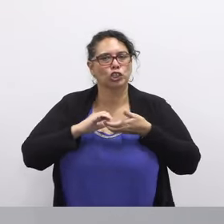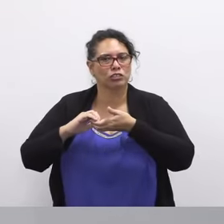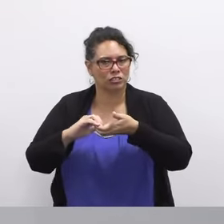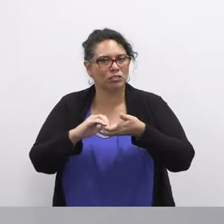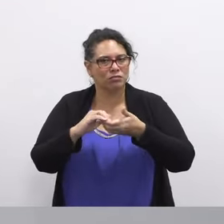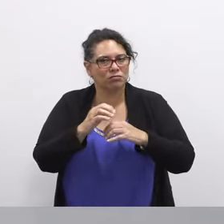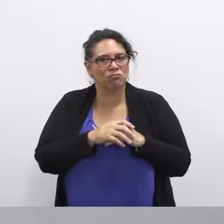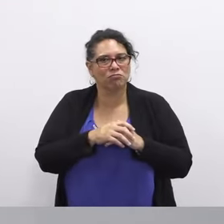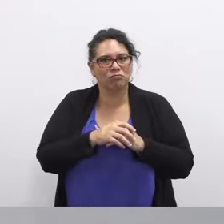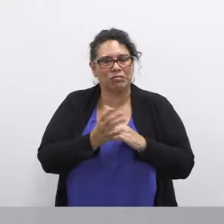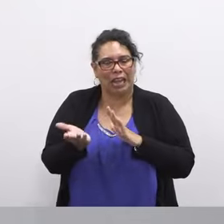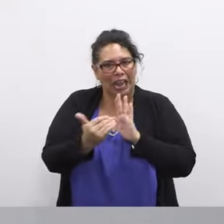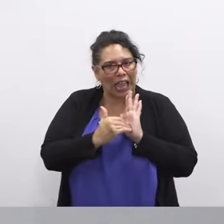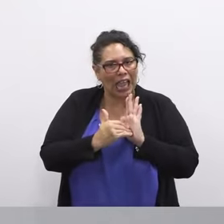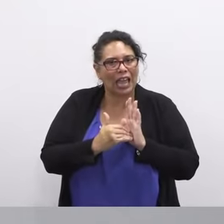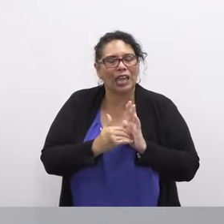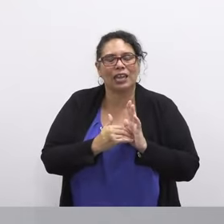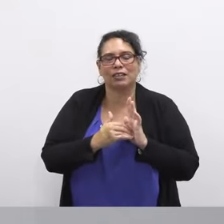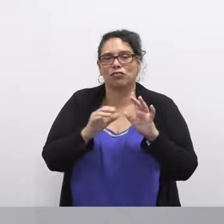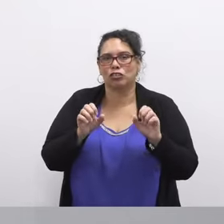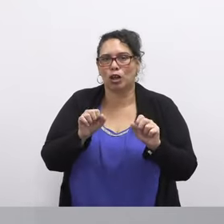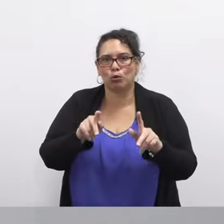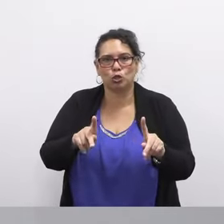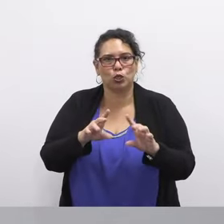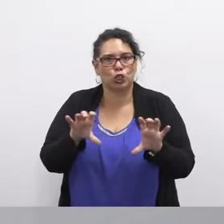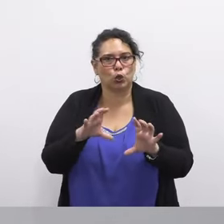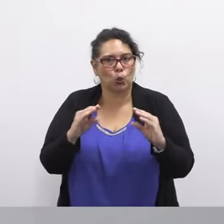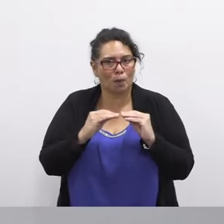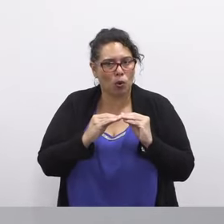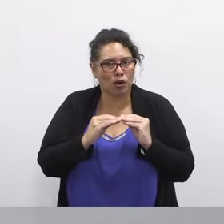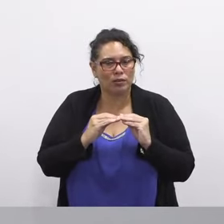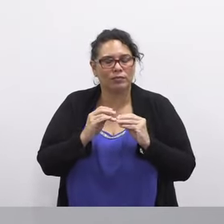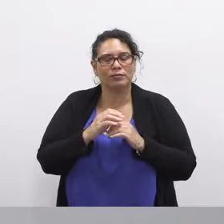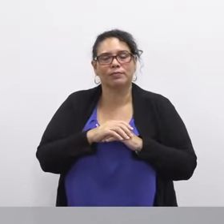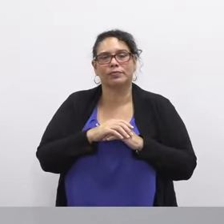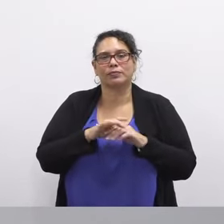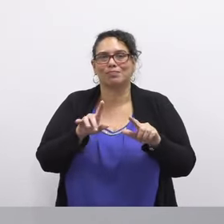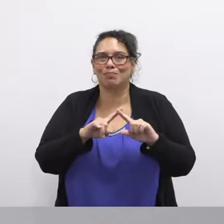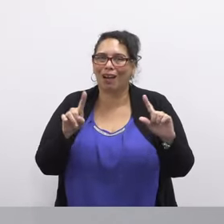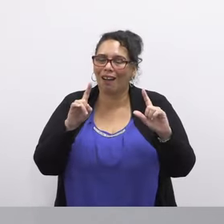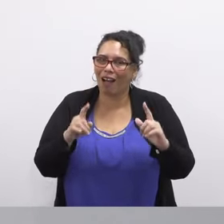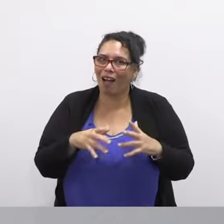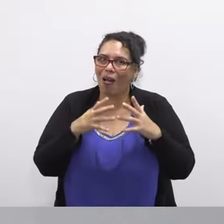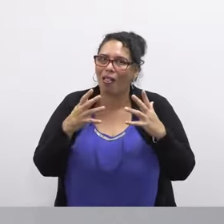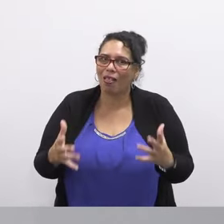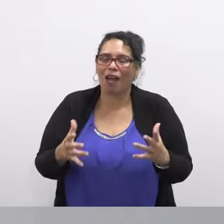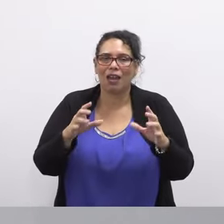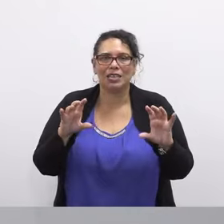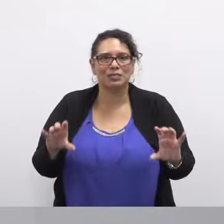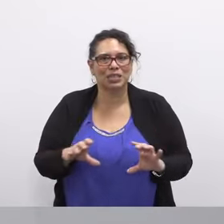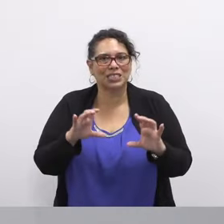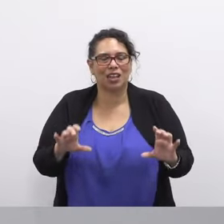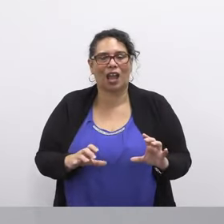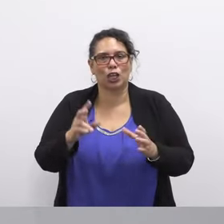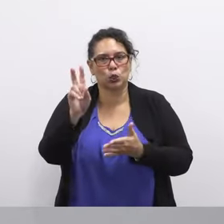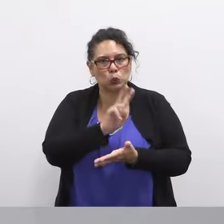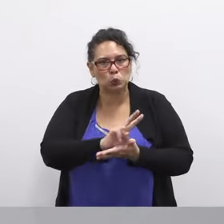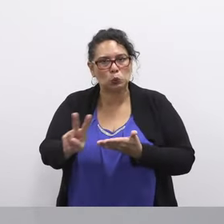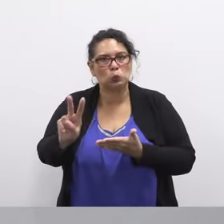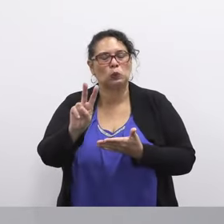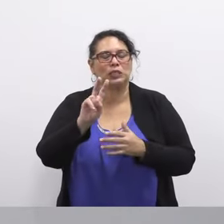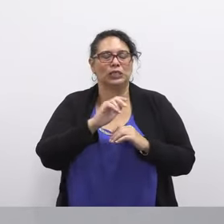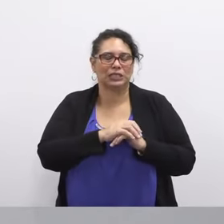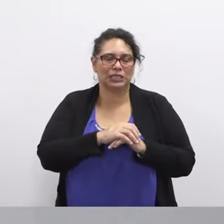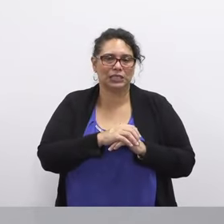there's always room and opportunity to do more, but a lot has been done in 2 weeks given the